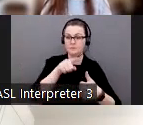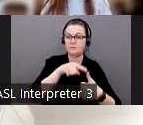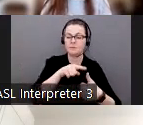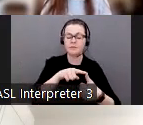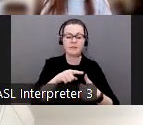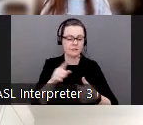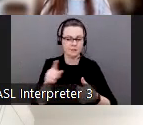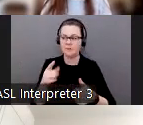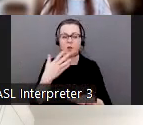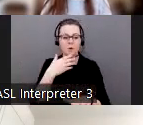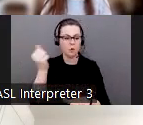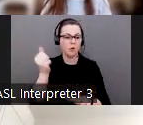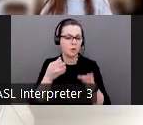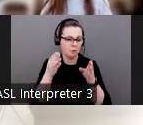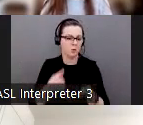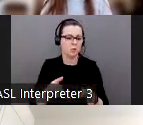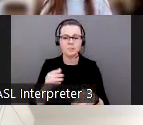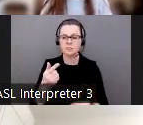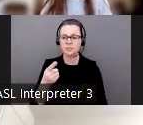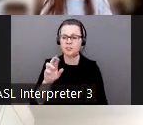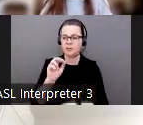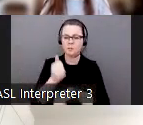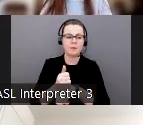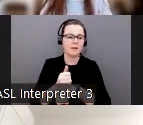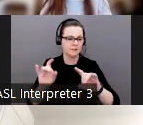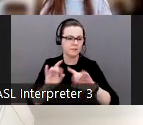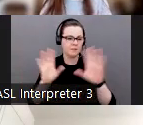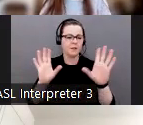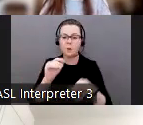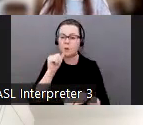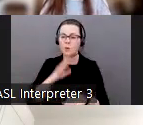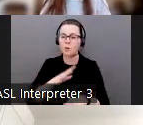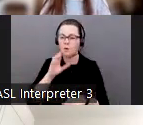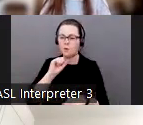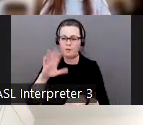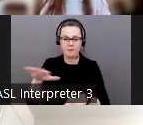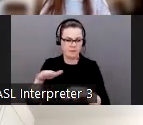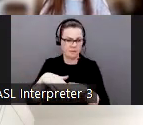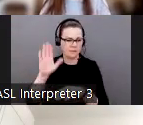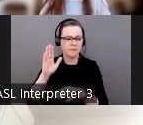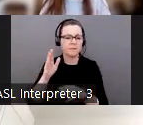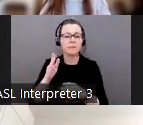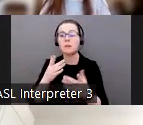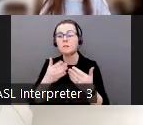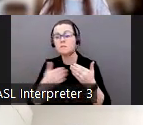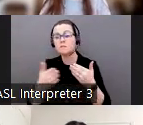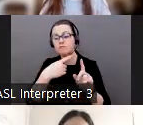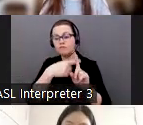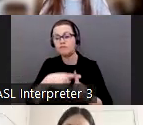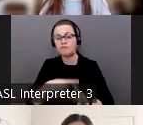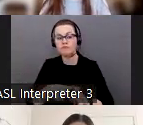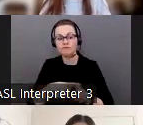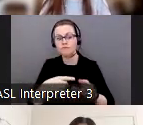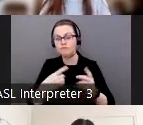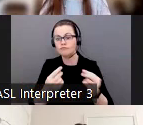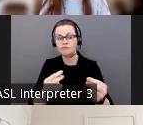Gender-Based Violence in Women 55 Plus Through Promising Practices. And the project short term is Stop GBV